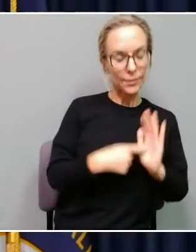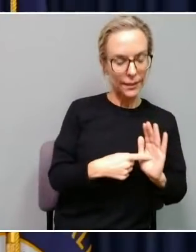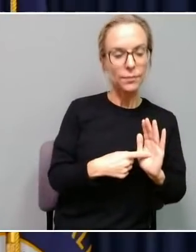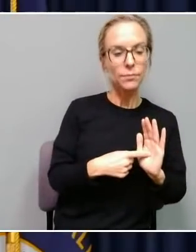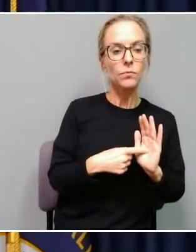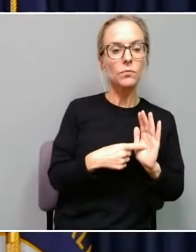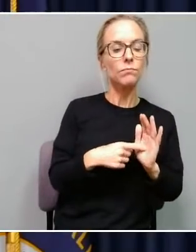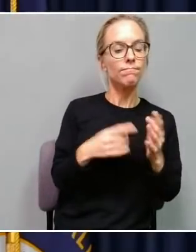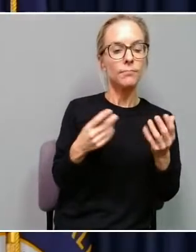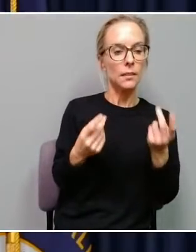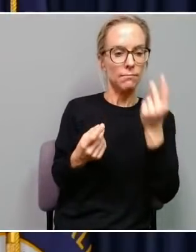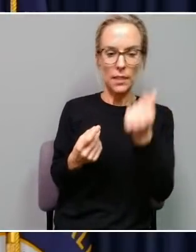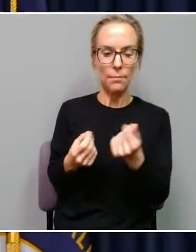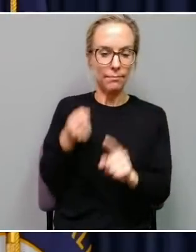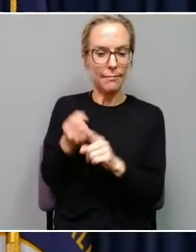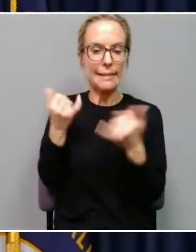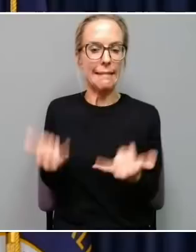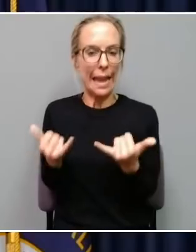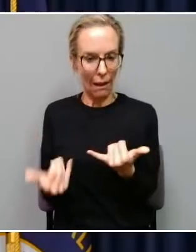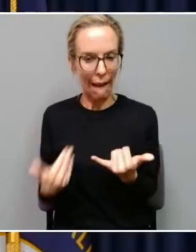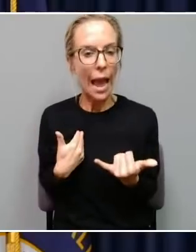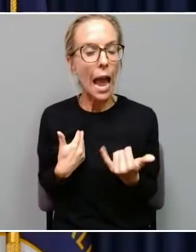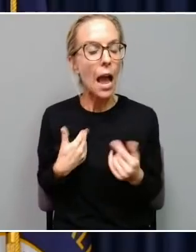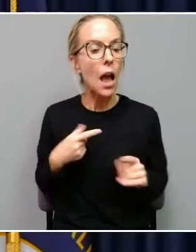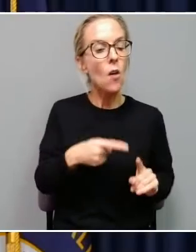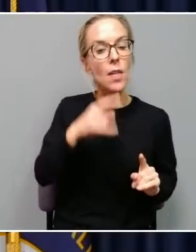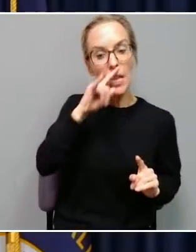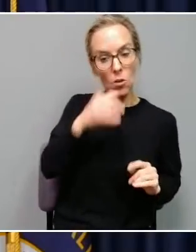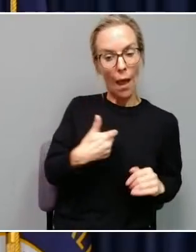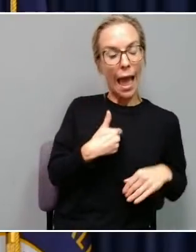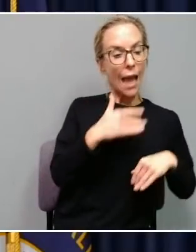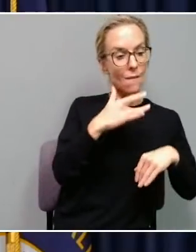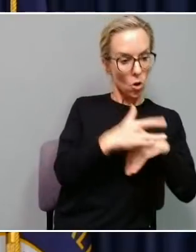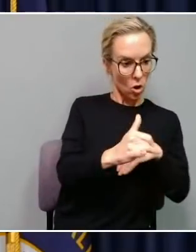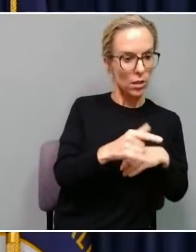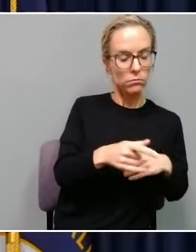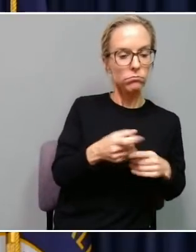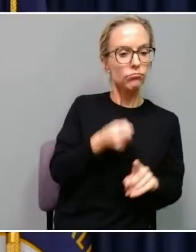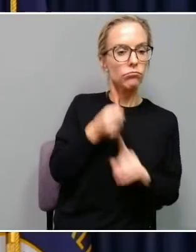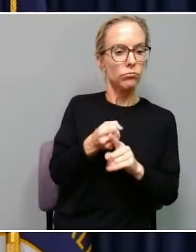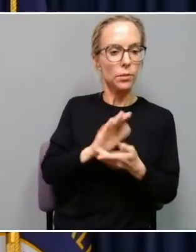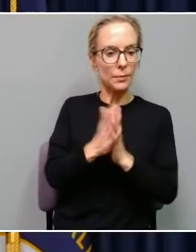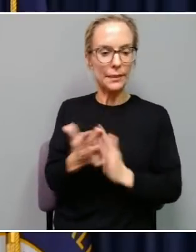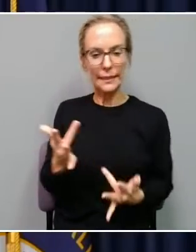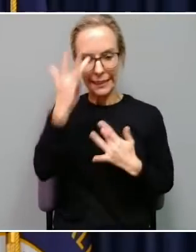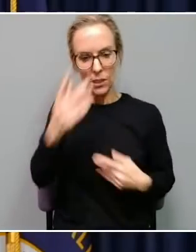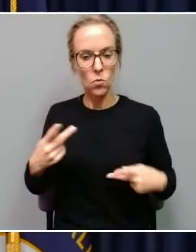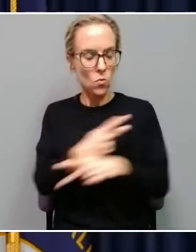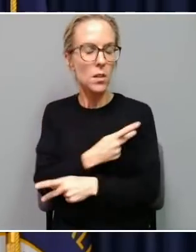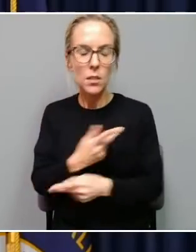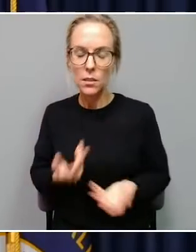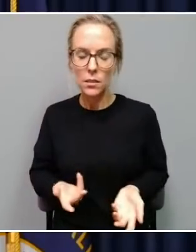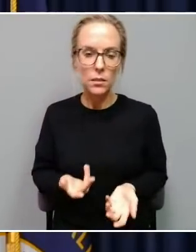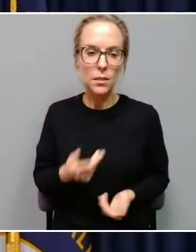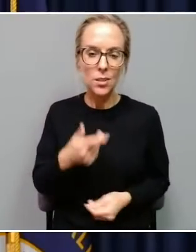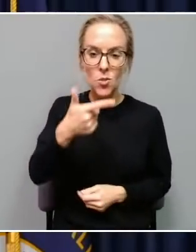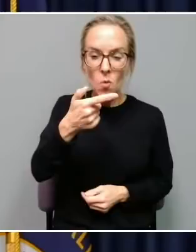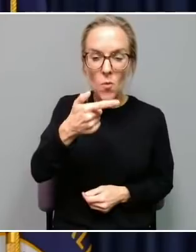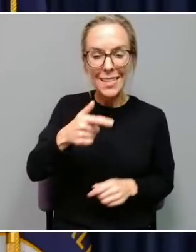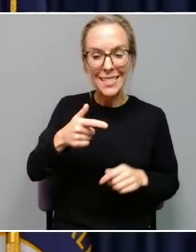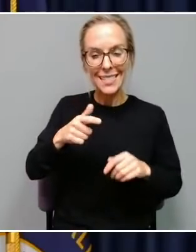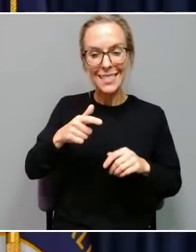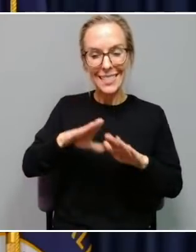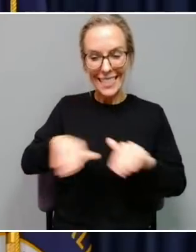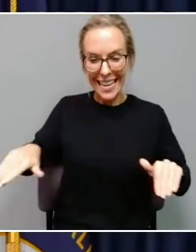suddenly have symptoms. Kids who would have had symptoms earlier are suddenly sicker. 21 kids in a